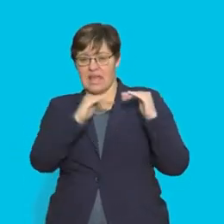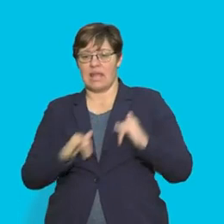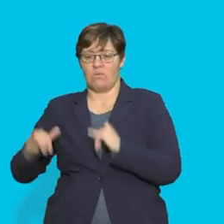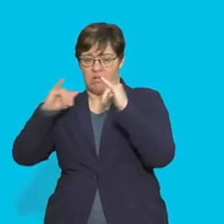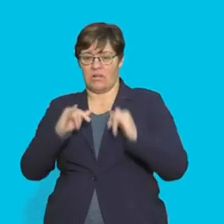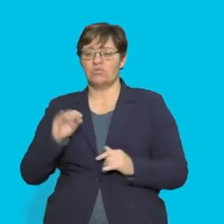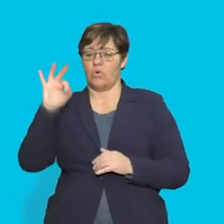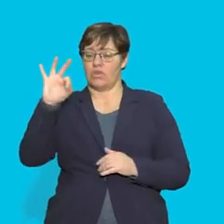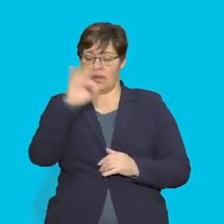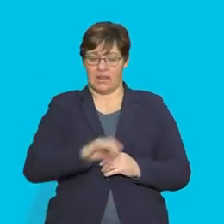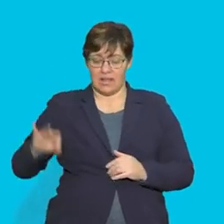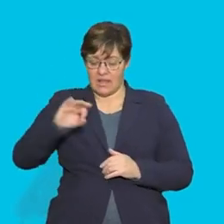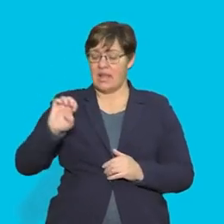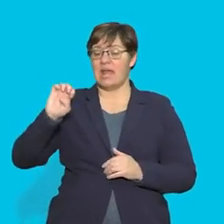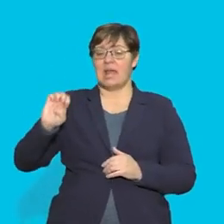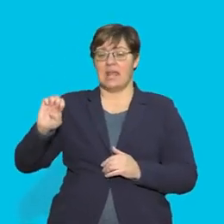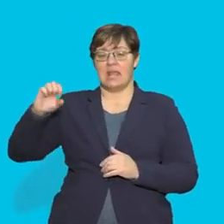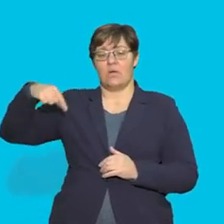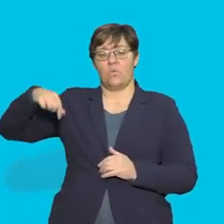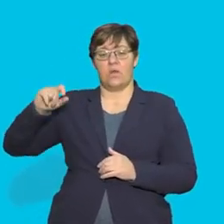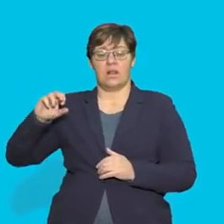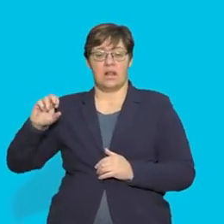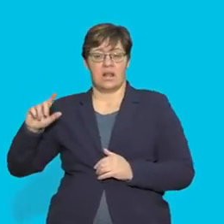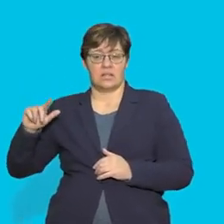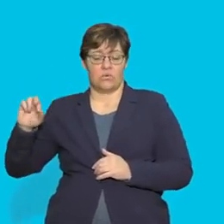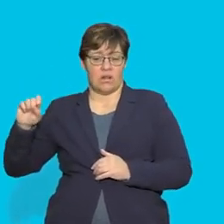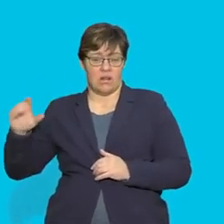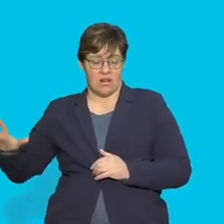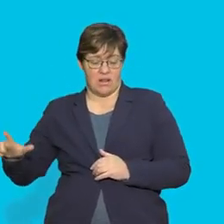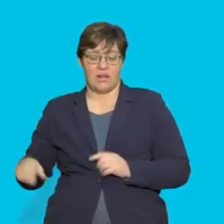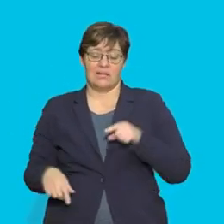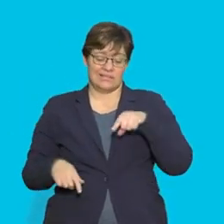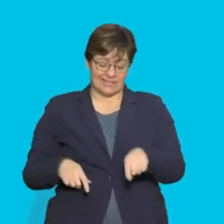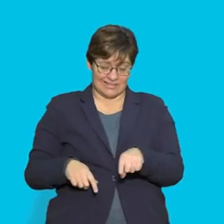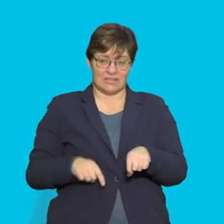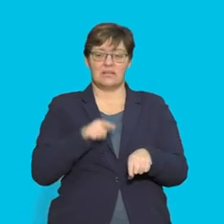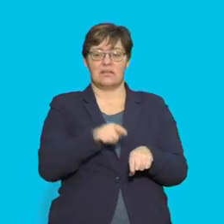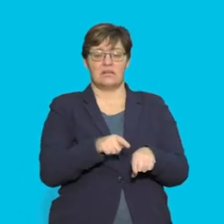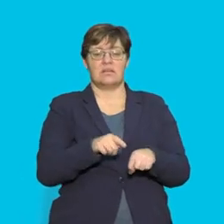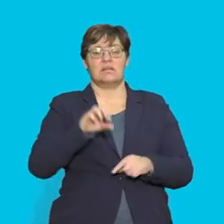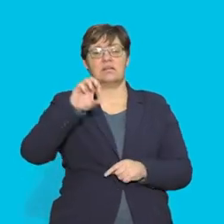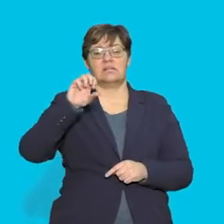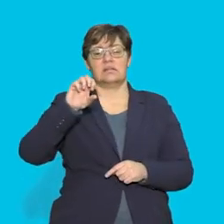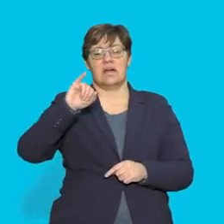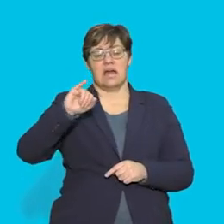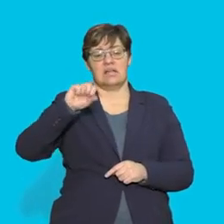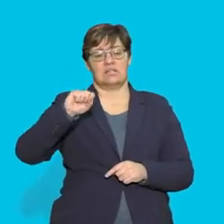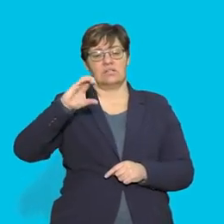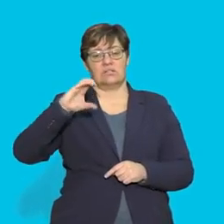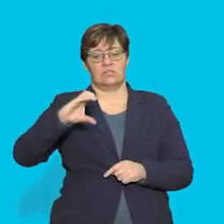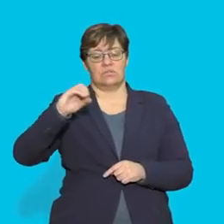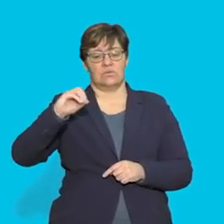side are equal. So three of them makes this to be the equilateral, and makes this one to be